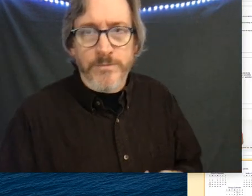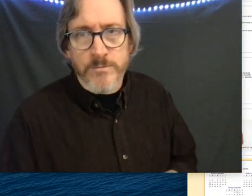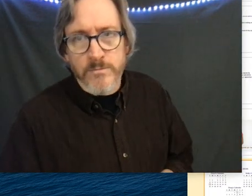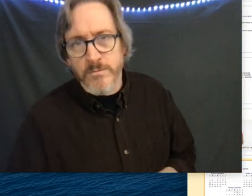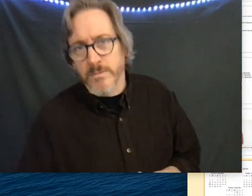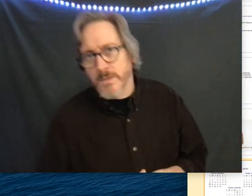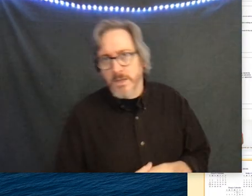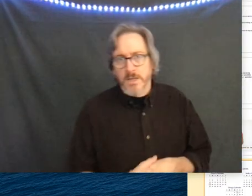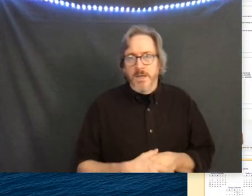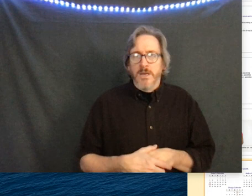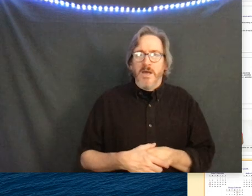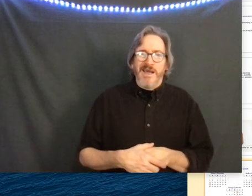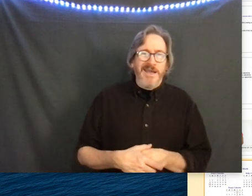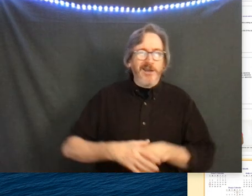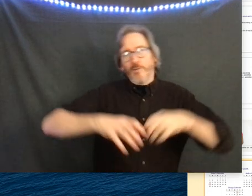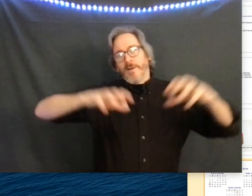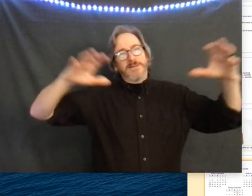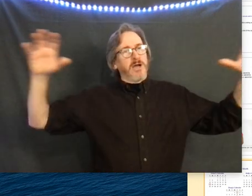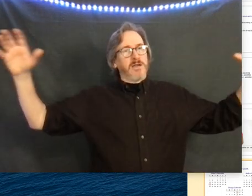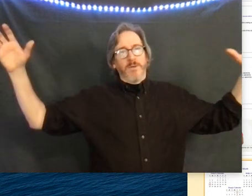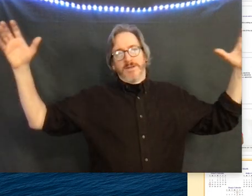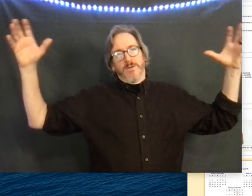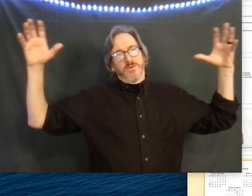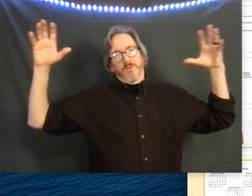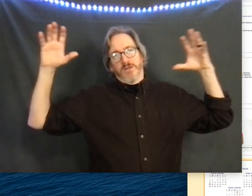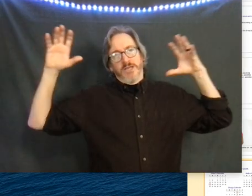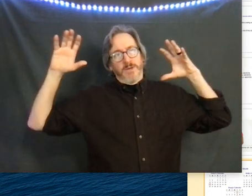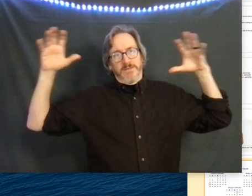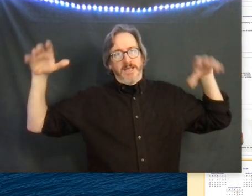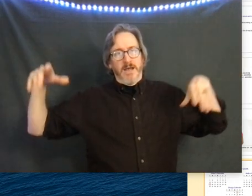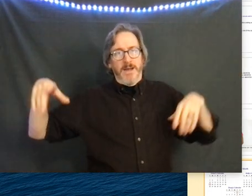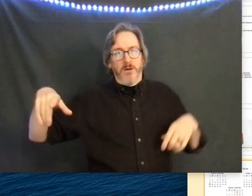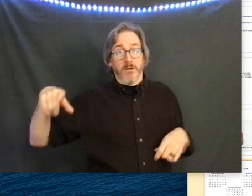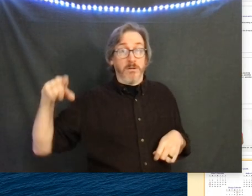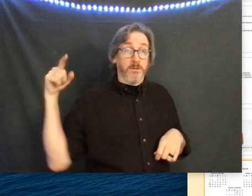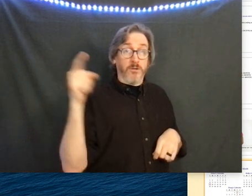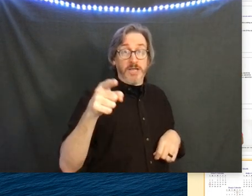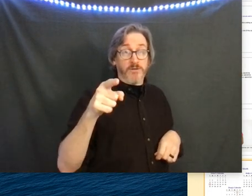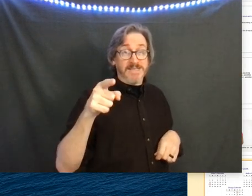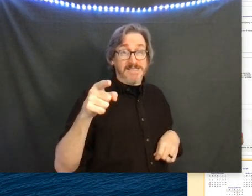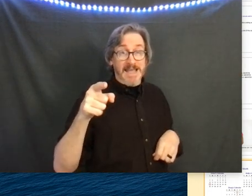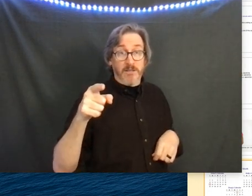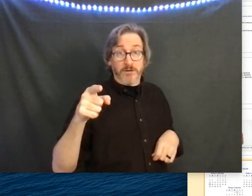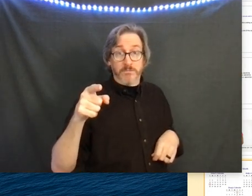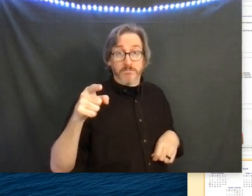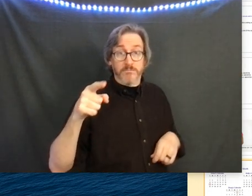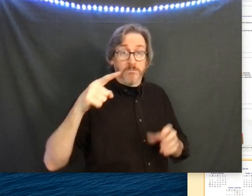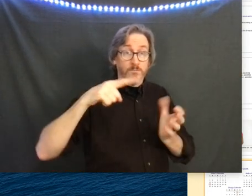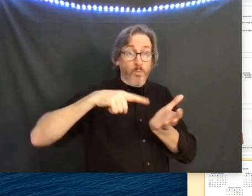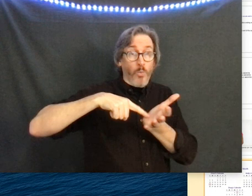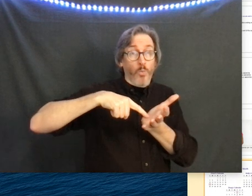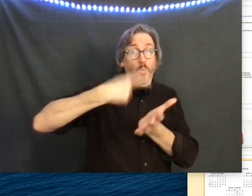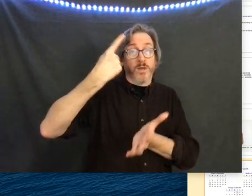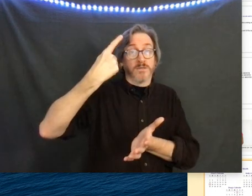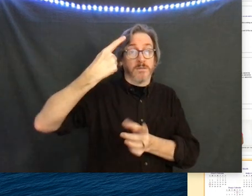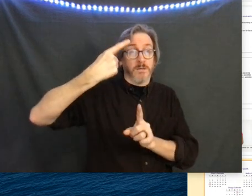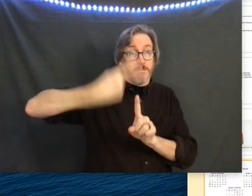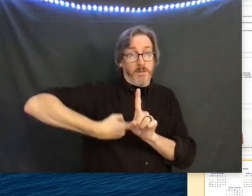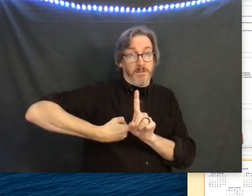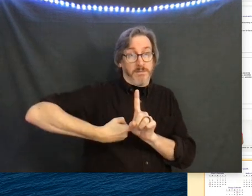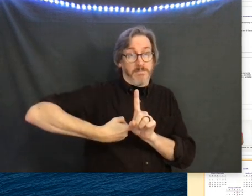So here we would go into a really quick thing about look at Grace's calendar.